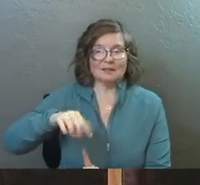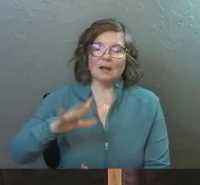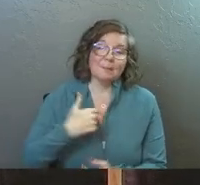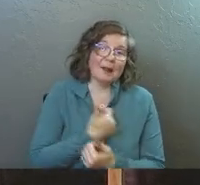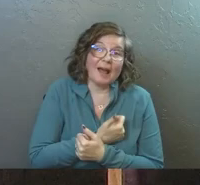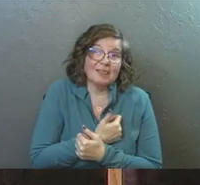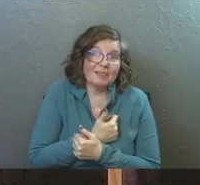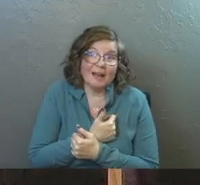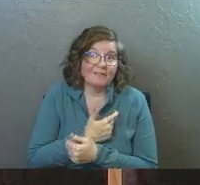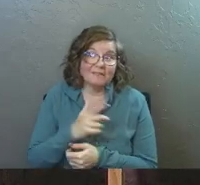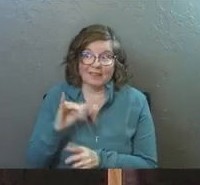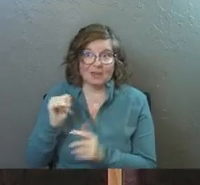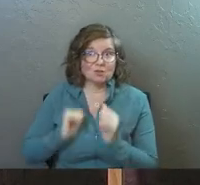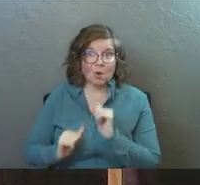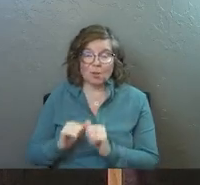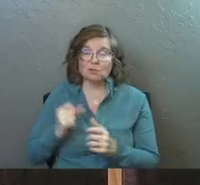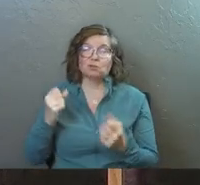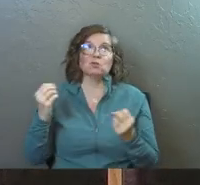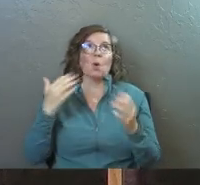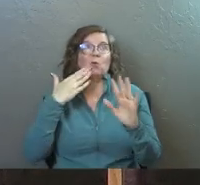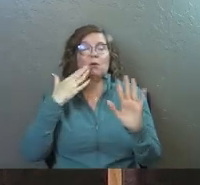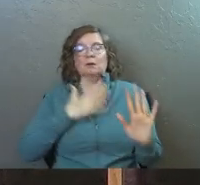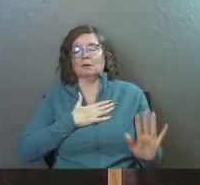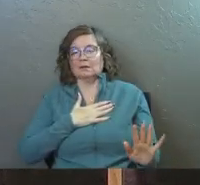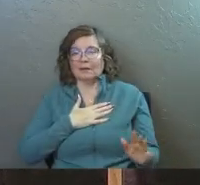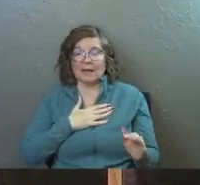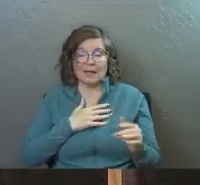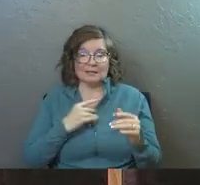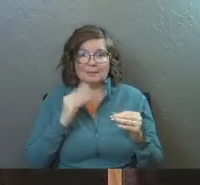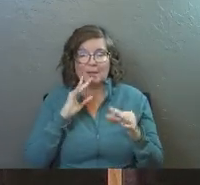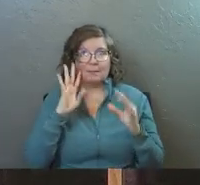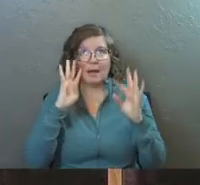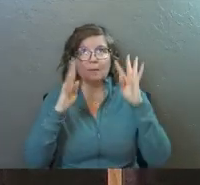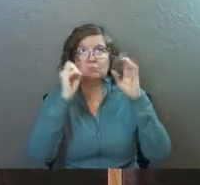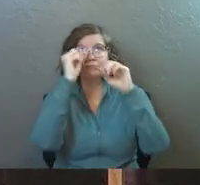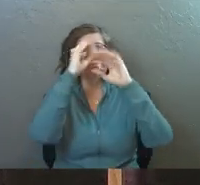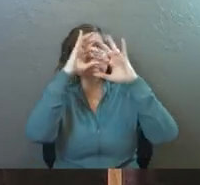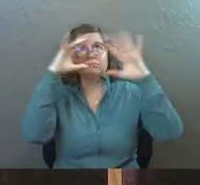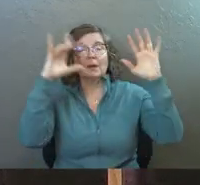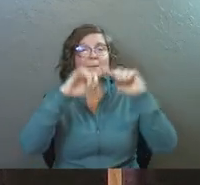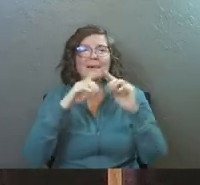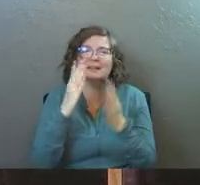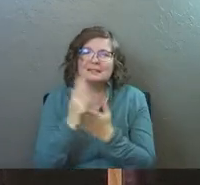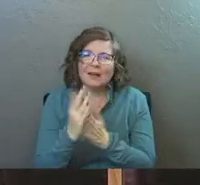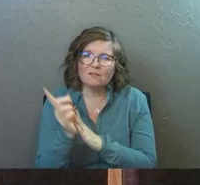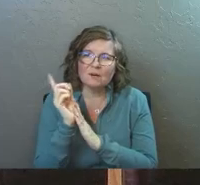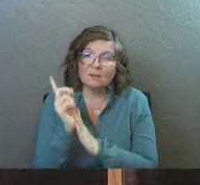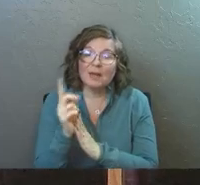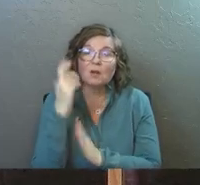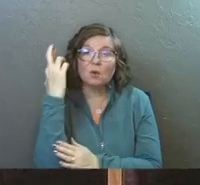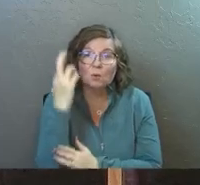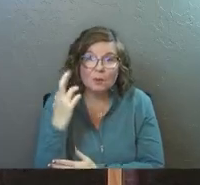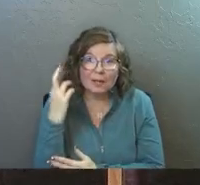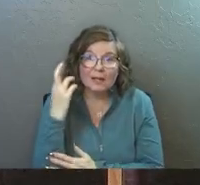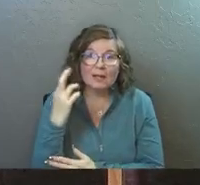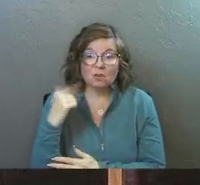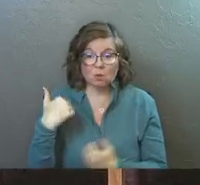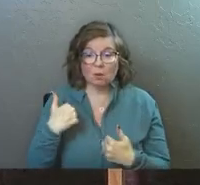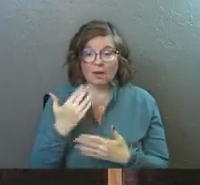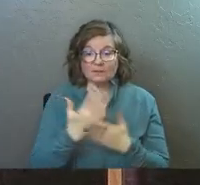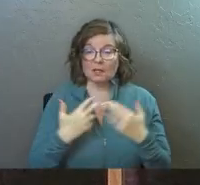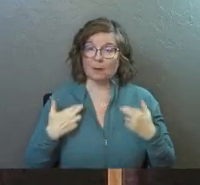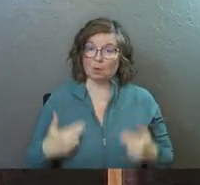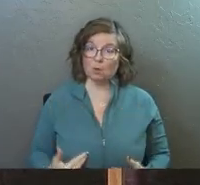Yeah. I mean, I love that series. It's so good. It just activates my imagination. But stop for a second and realize that you got